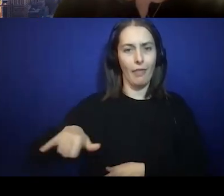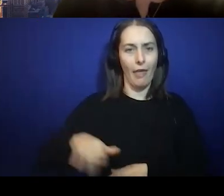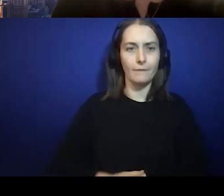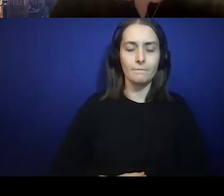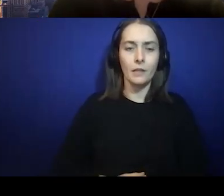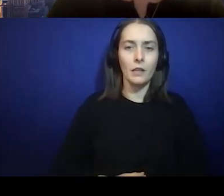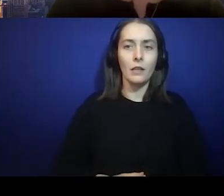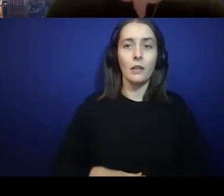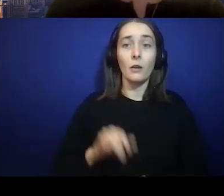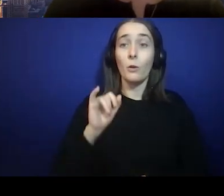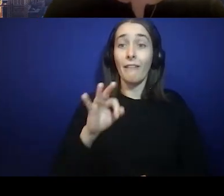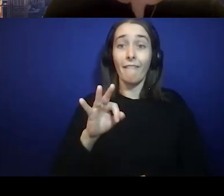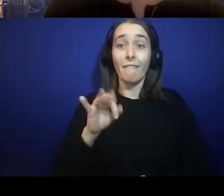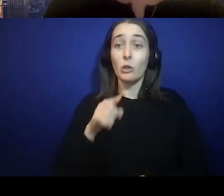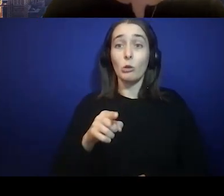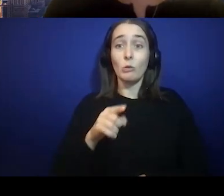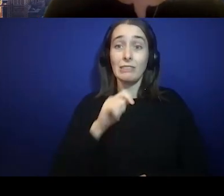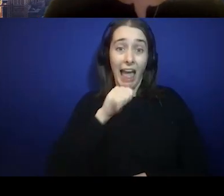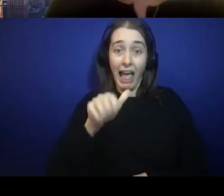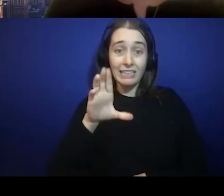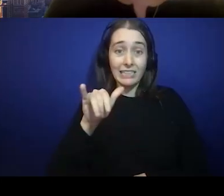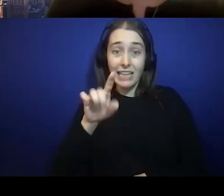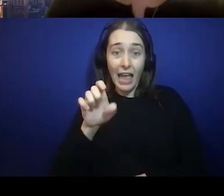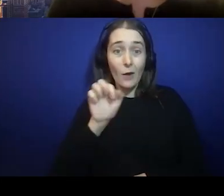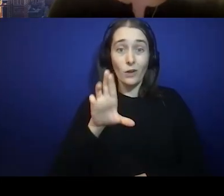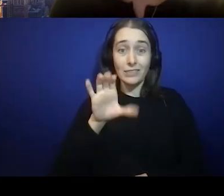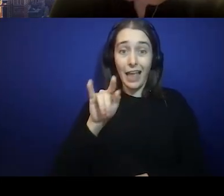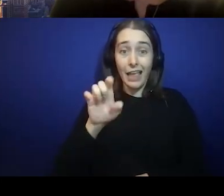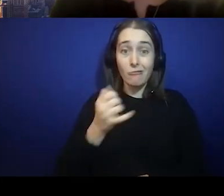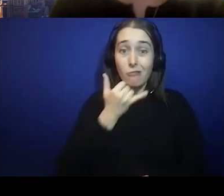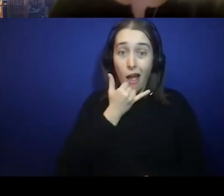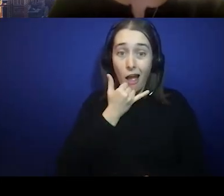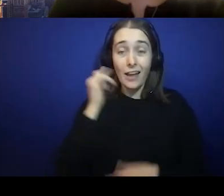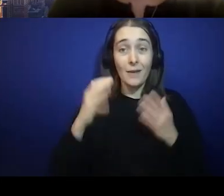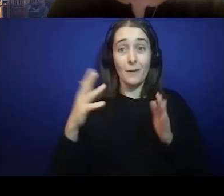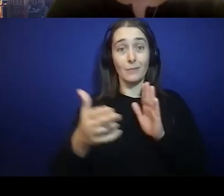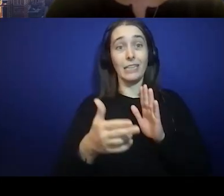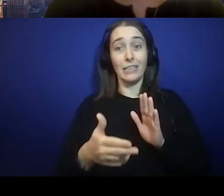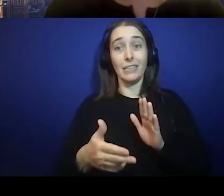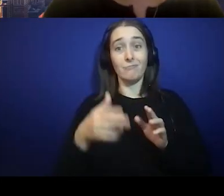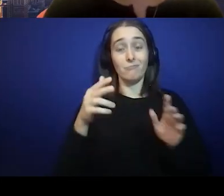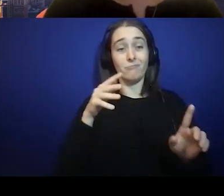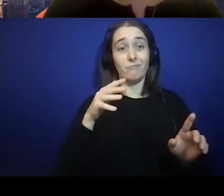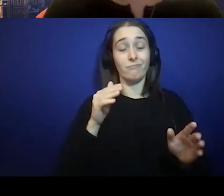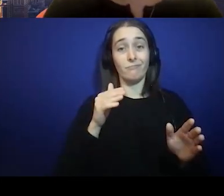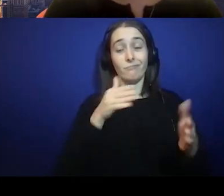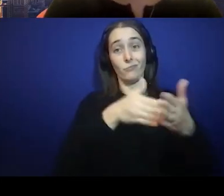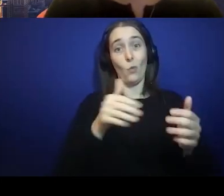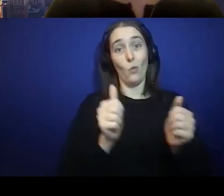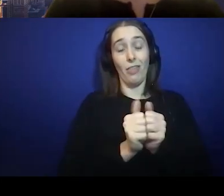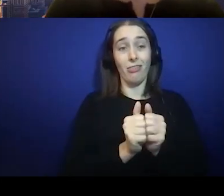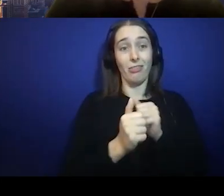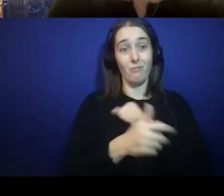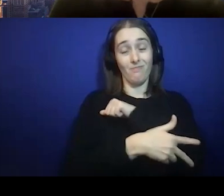So if you fail to cite sources or cite them incorrectly, you may be charged with plagiarism, which is a pretty serious academic